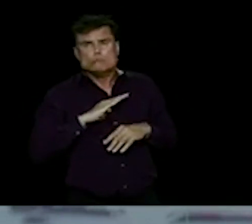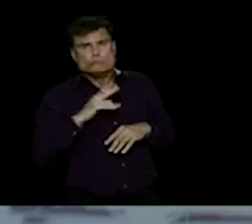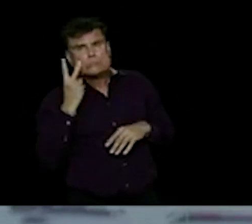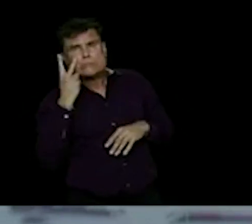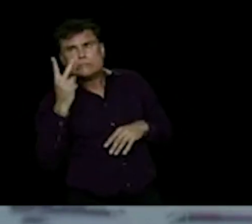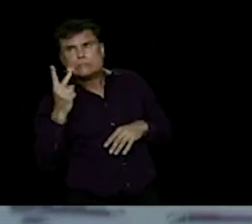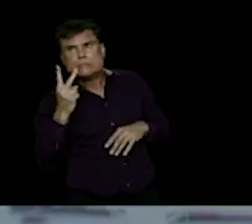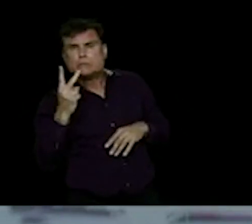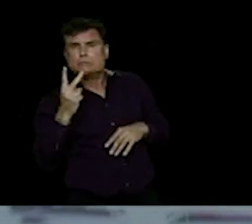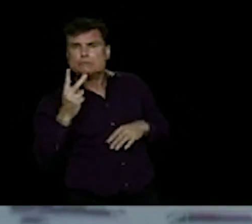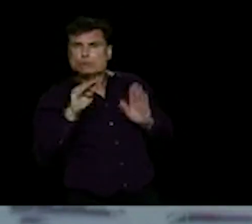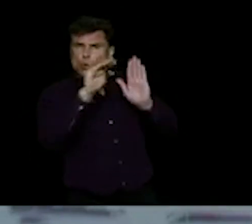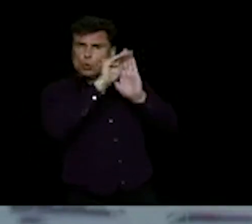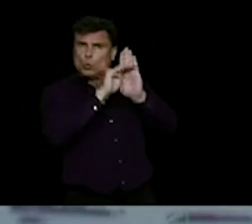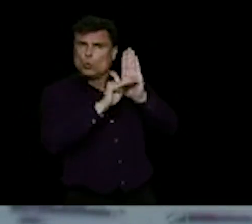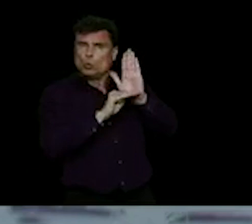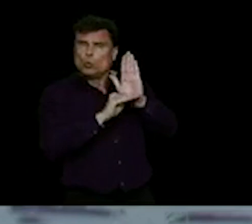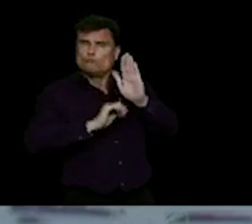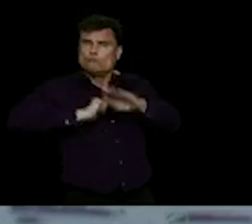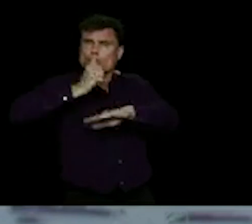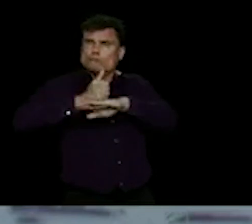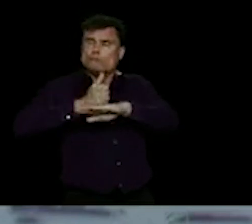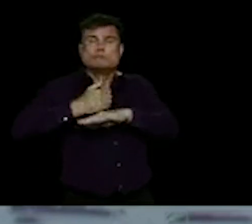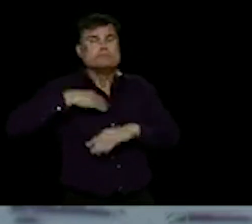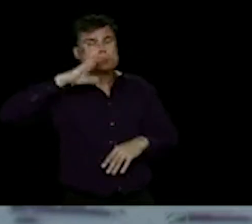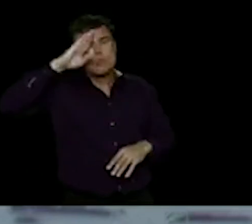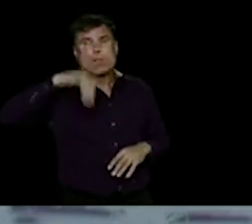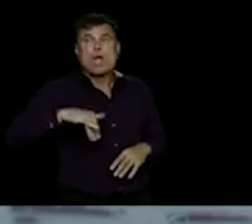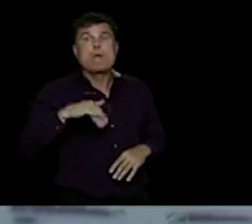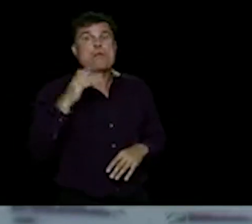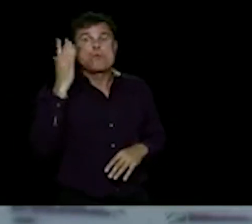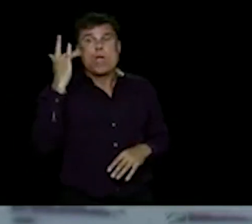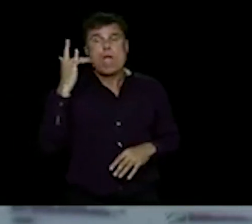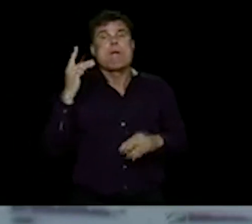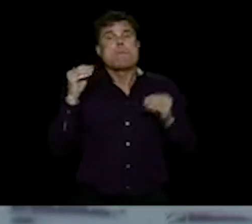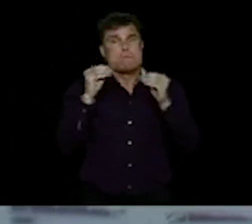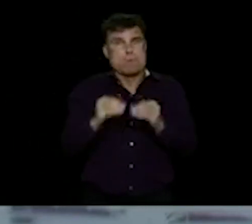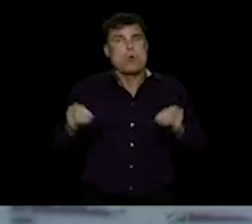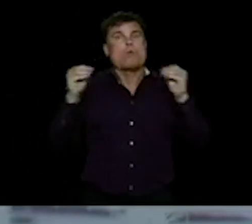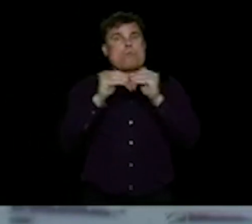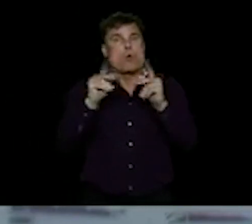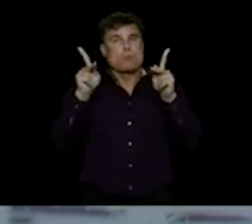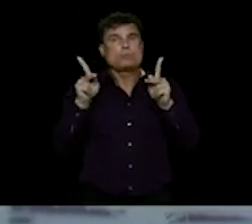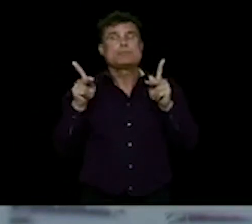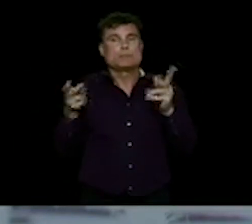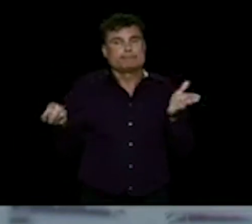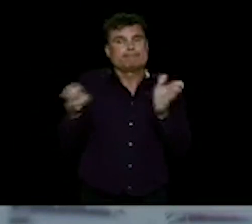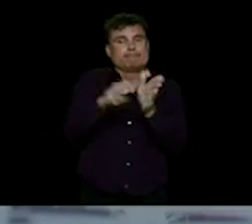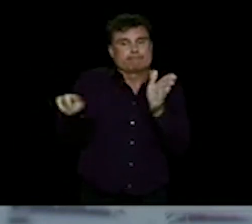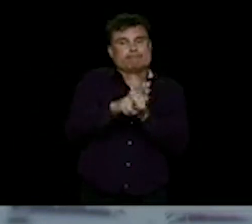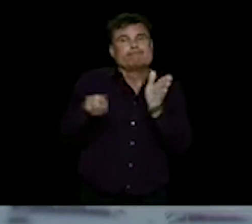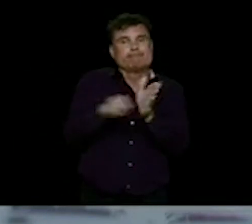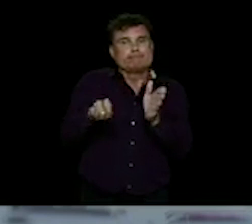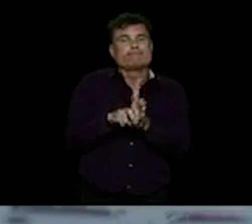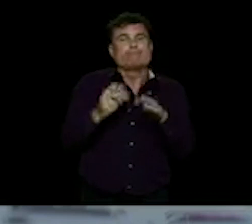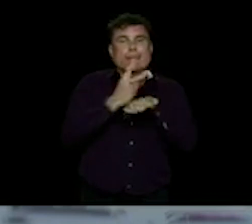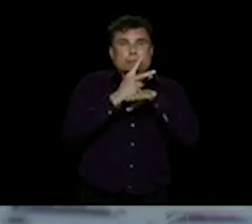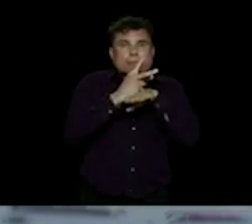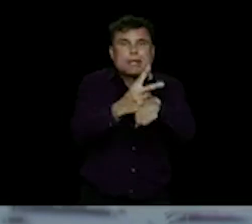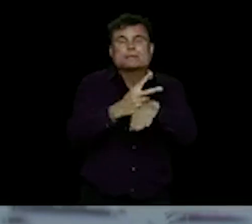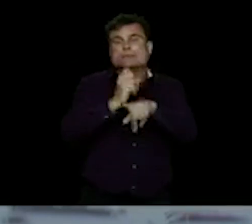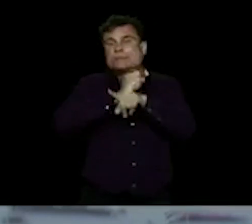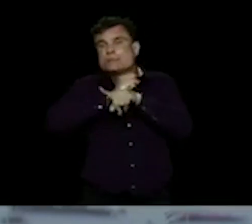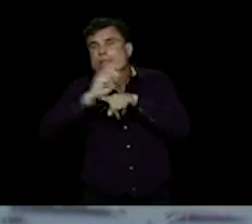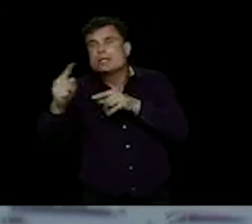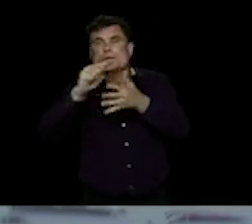along, it's hard as ridership increases. It's harder to maintain those physical distances consistently. So